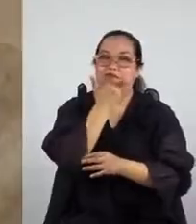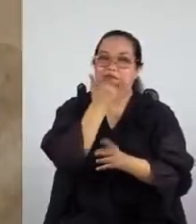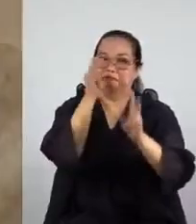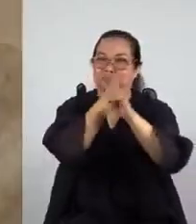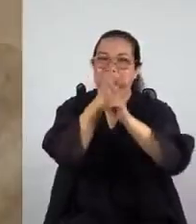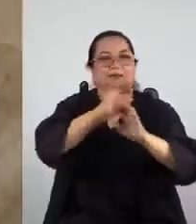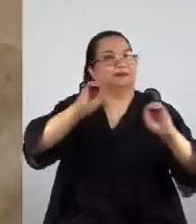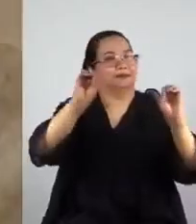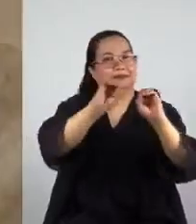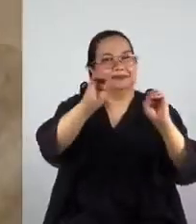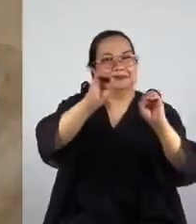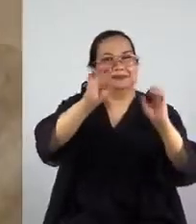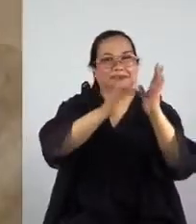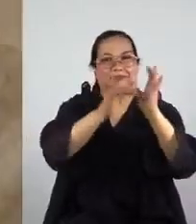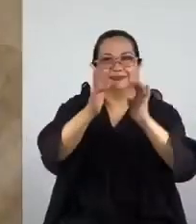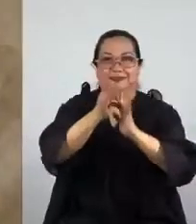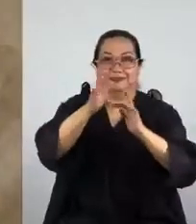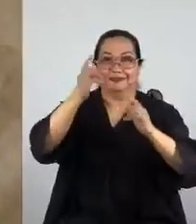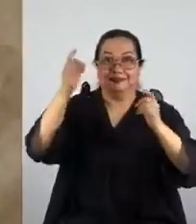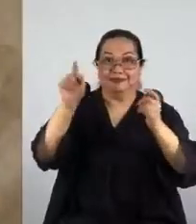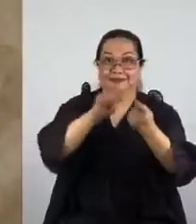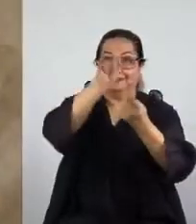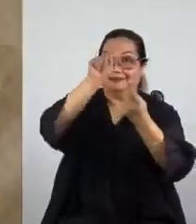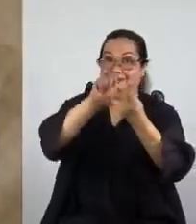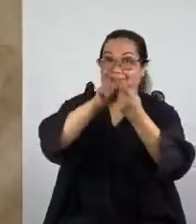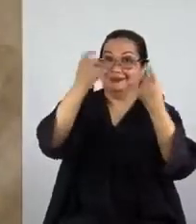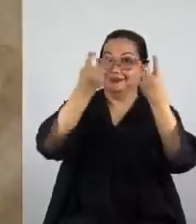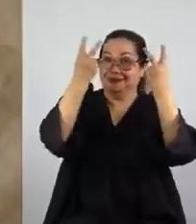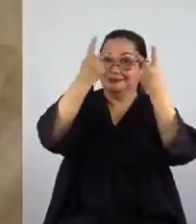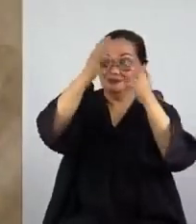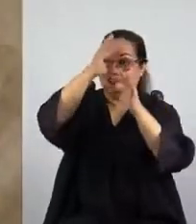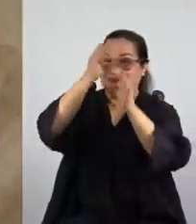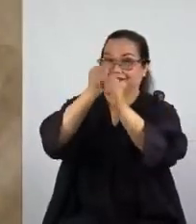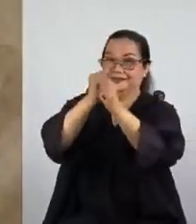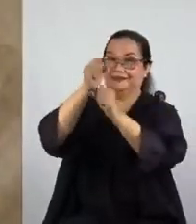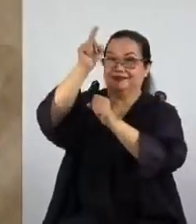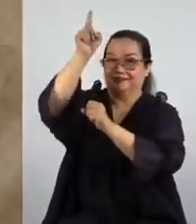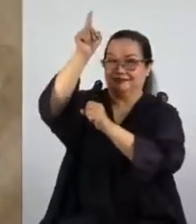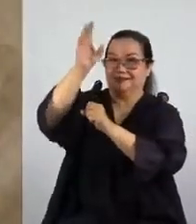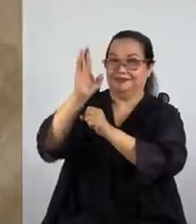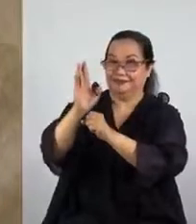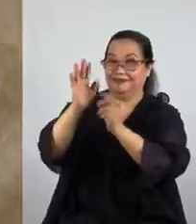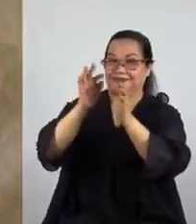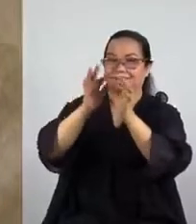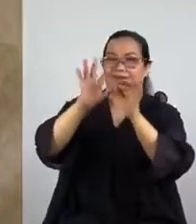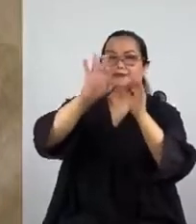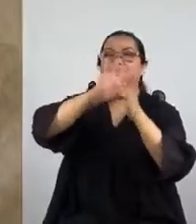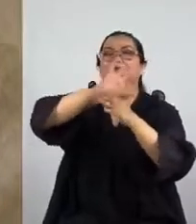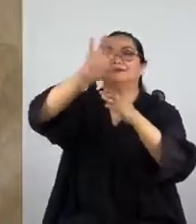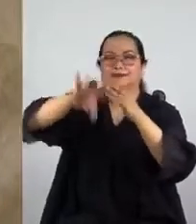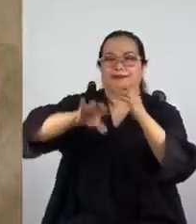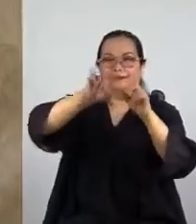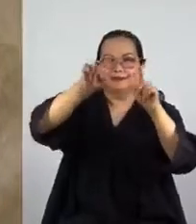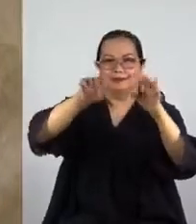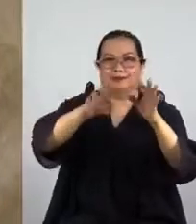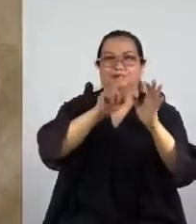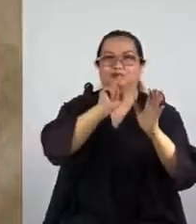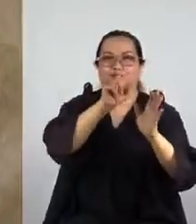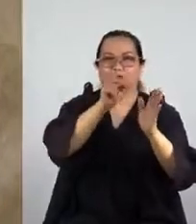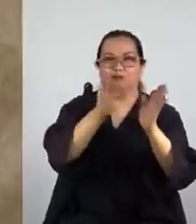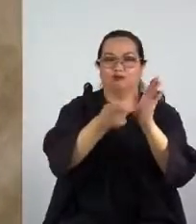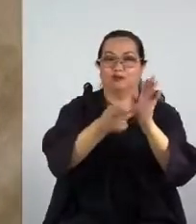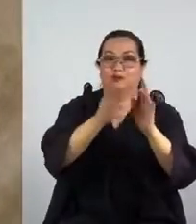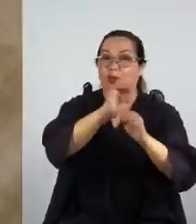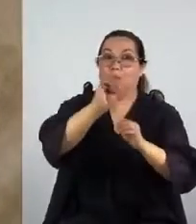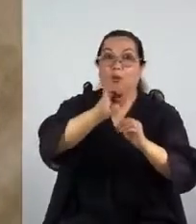He achieved perfect victory. His faith in the Father has been tested and found true and perfect. He is